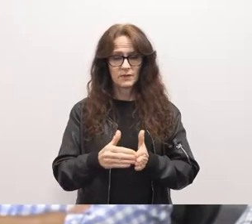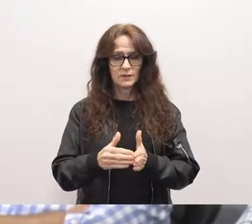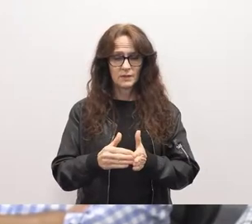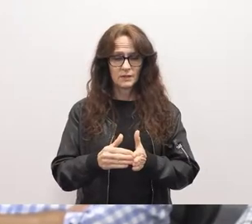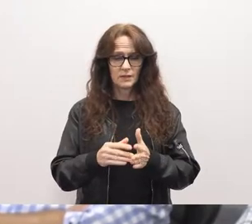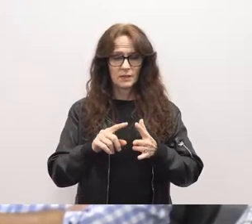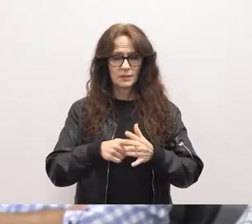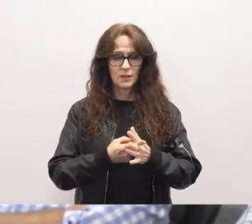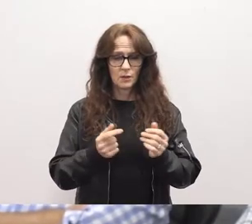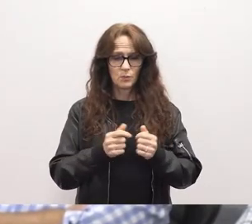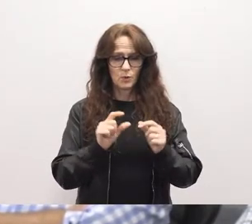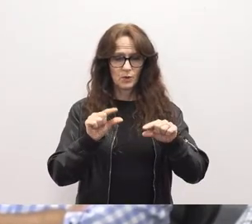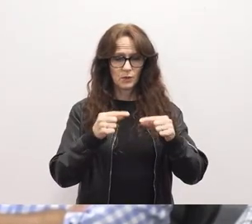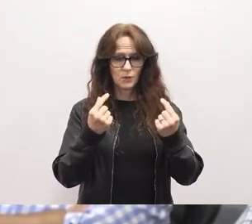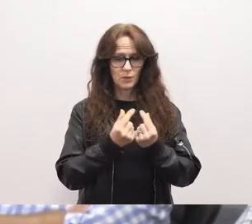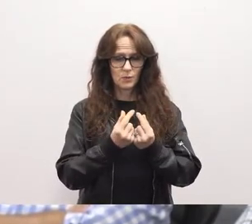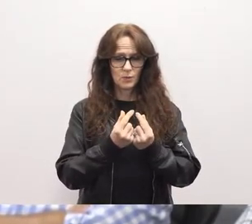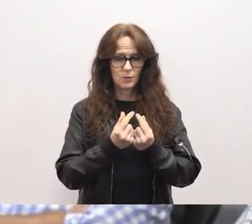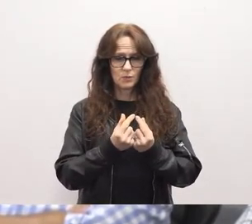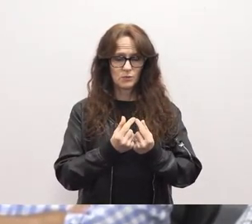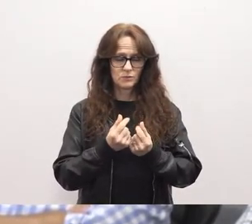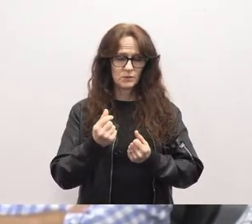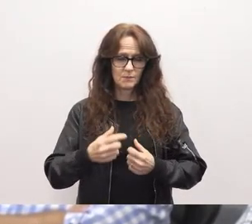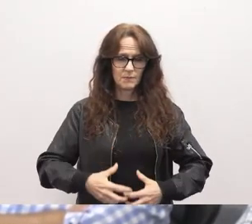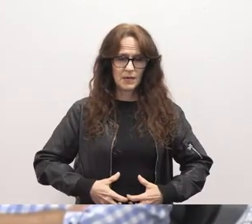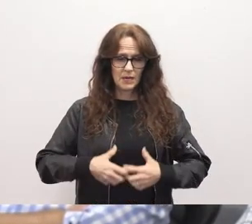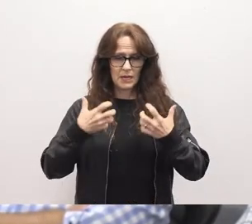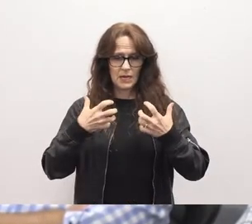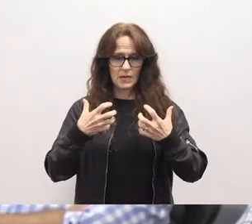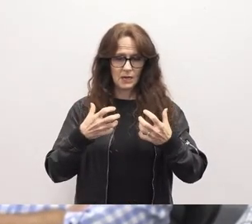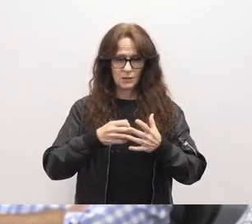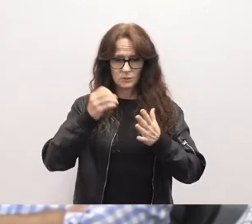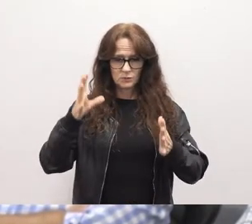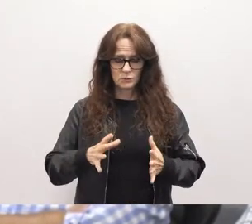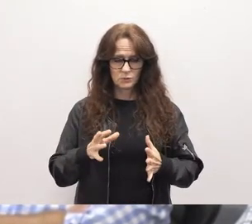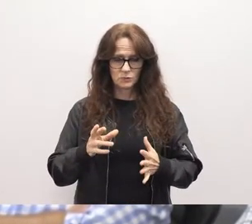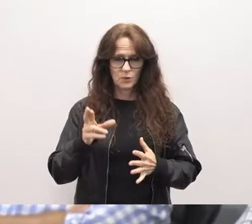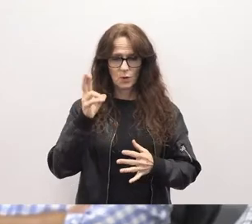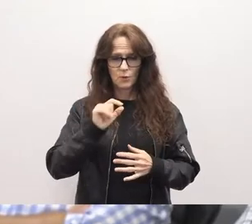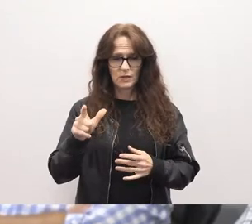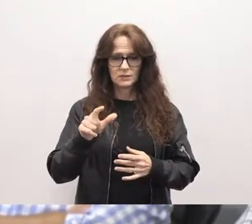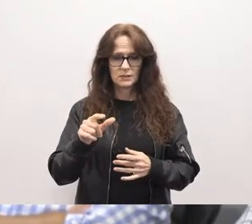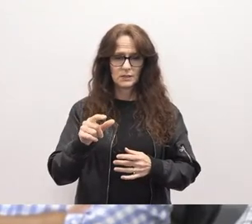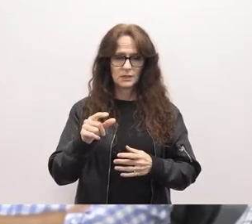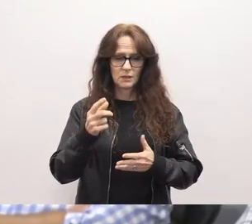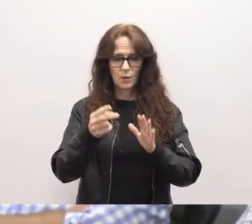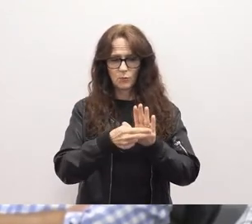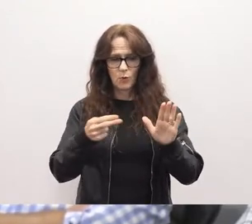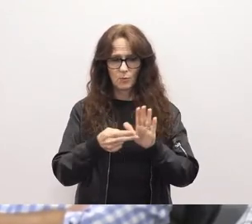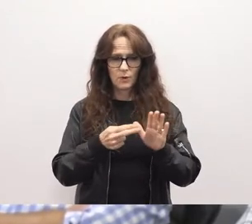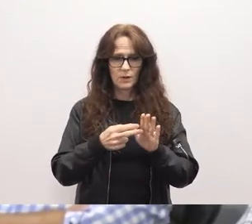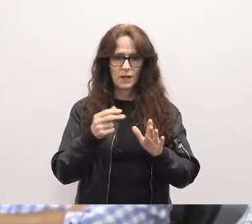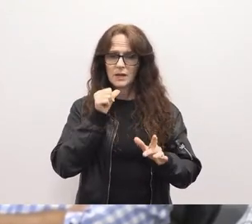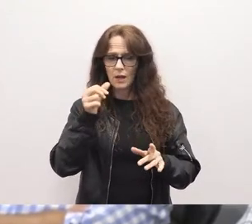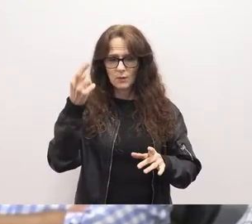it begins with a group of overly hostile students racially profiling, disrespecting, and physically attacking other students based on their